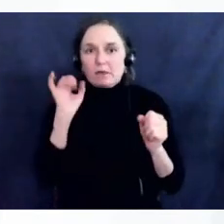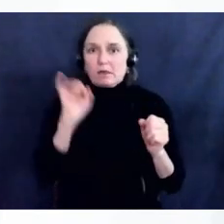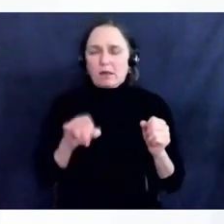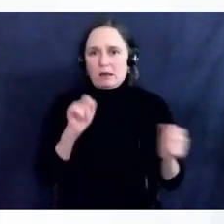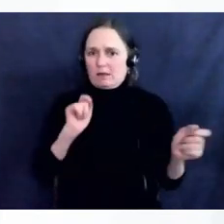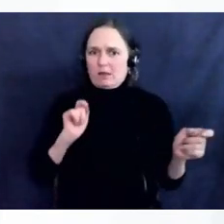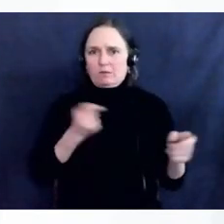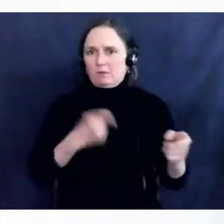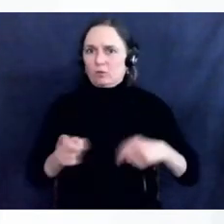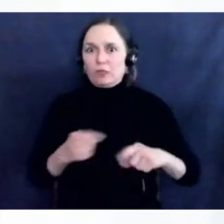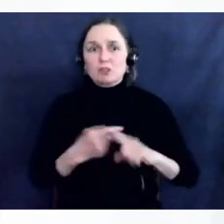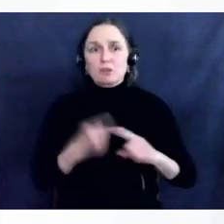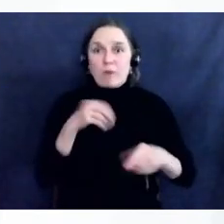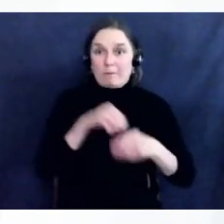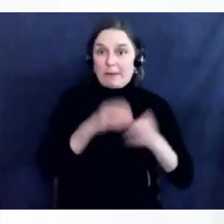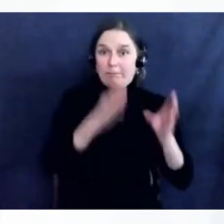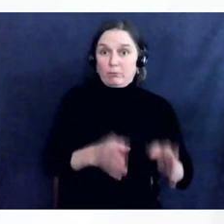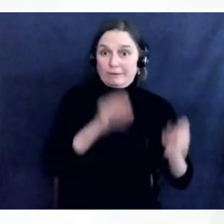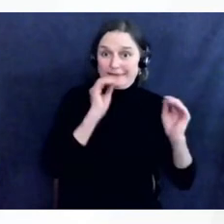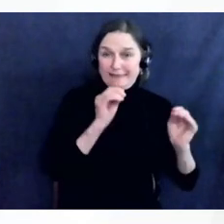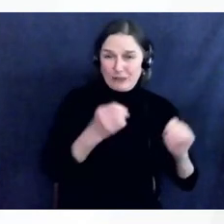this in just a moment.